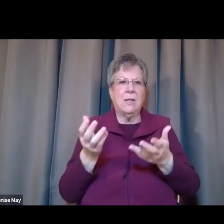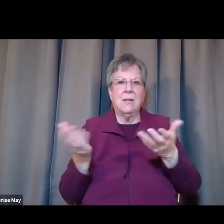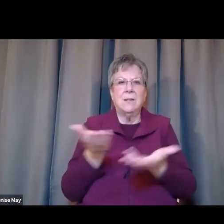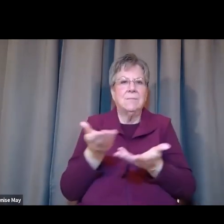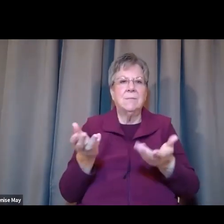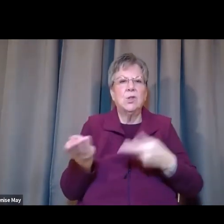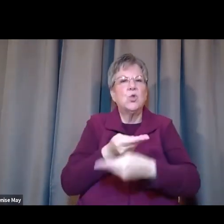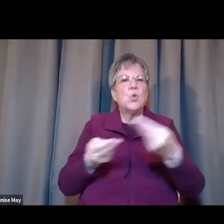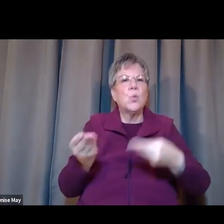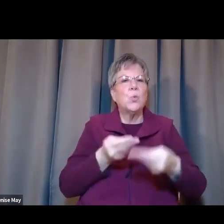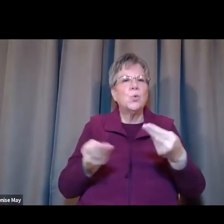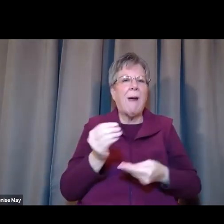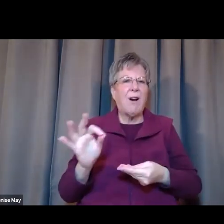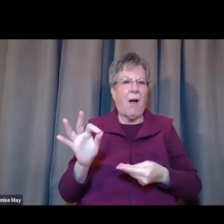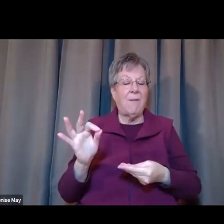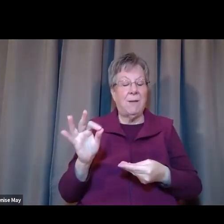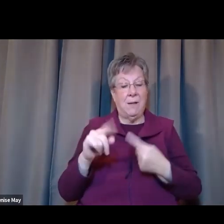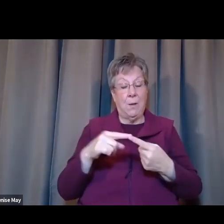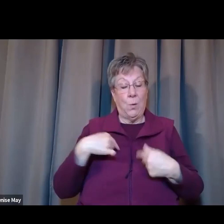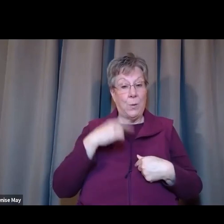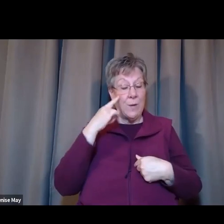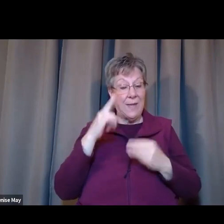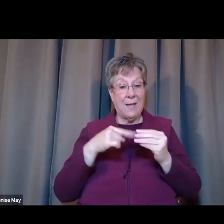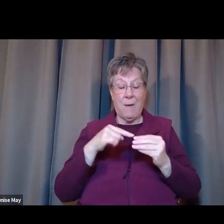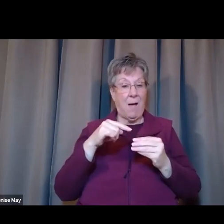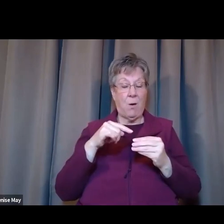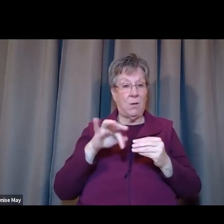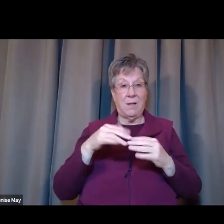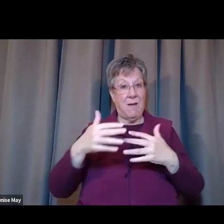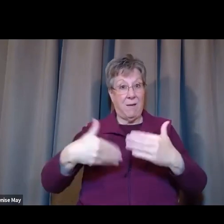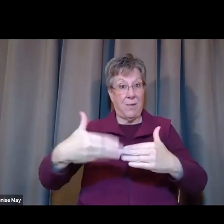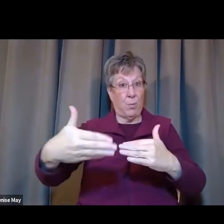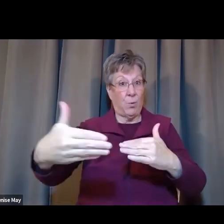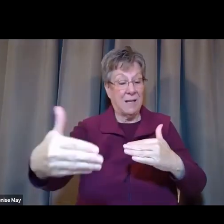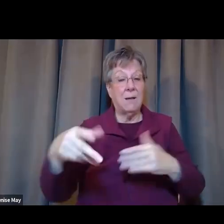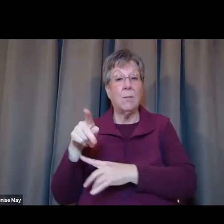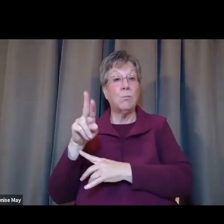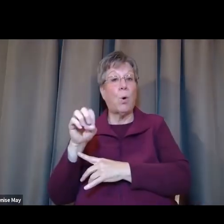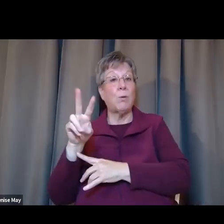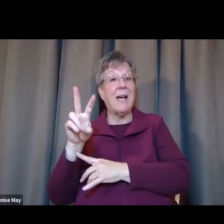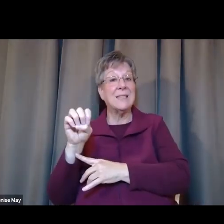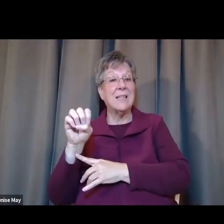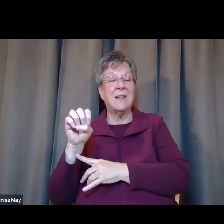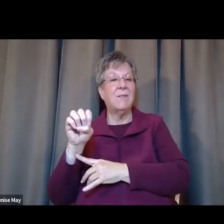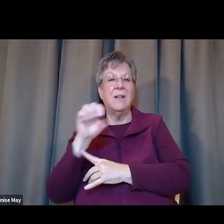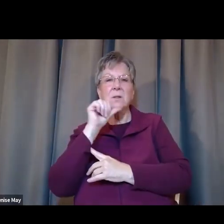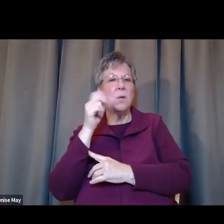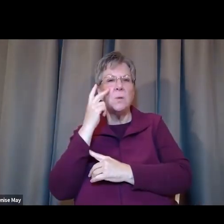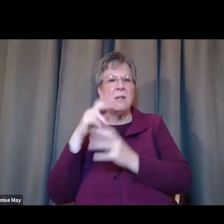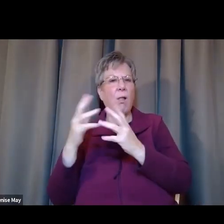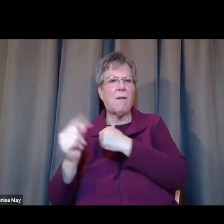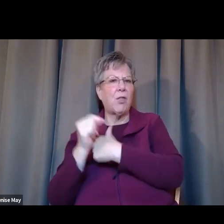But when we think about where these things go, progressives tend to not see much threat to